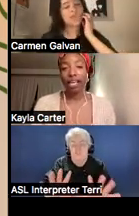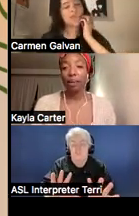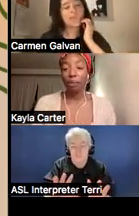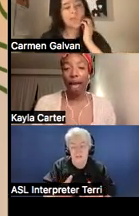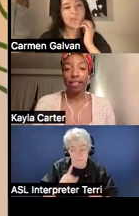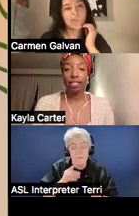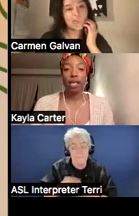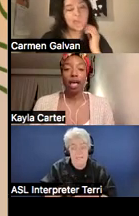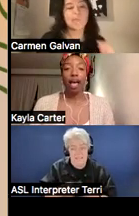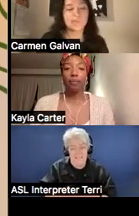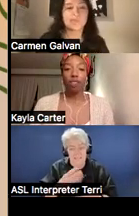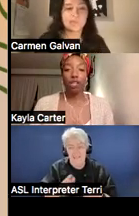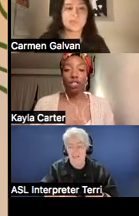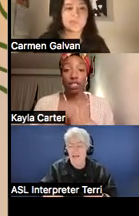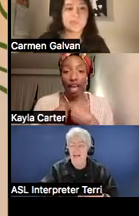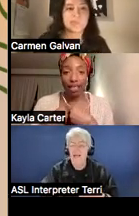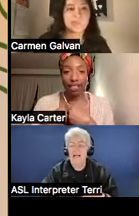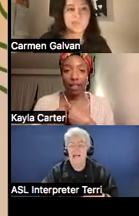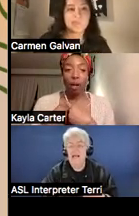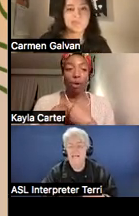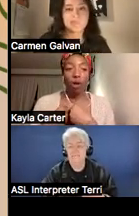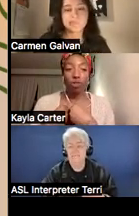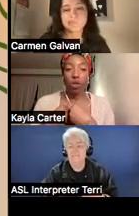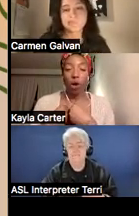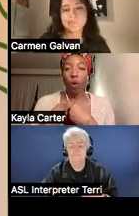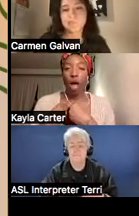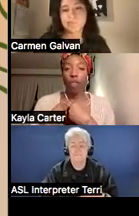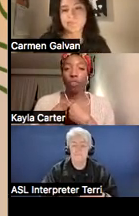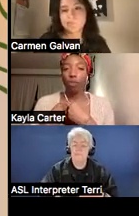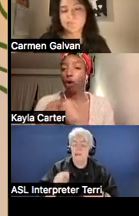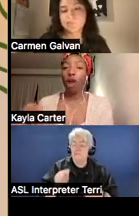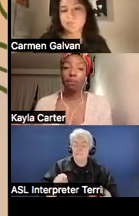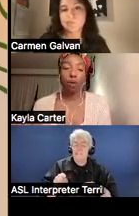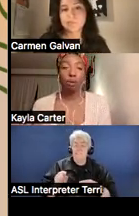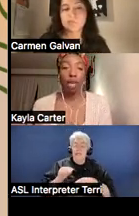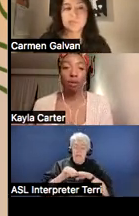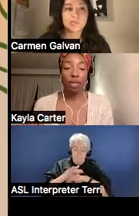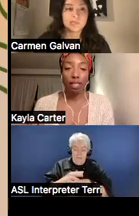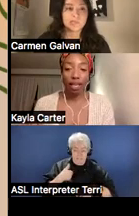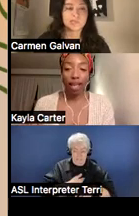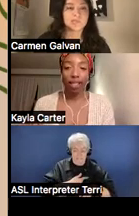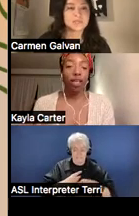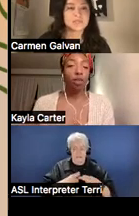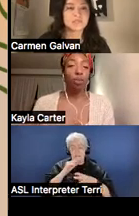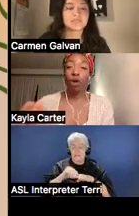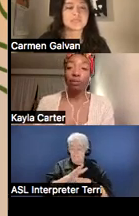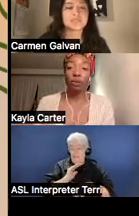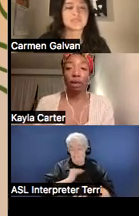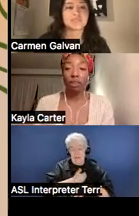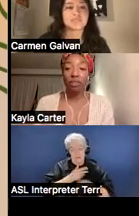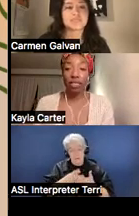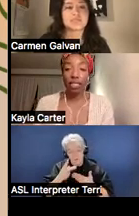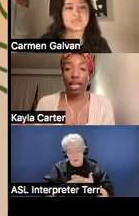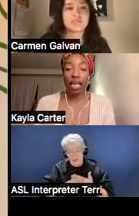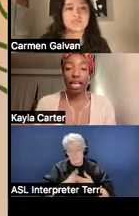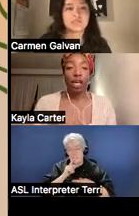money impacts not just us, but also the programs that we may be leading, the programs that we may